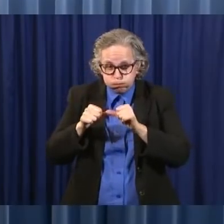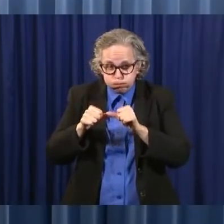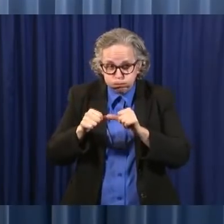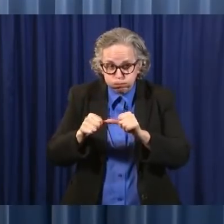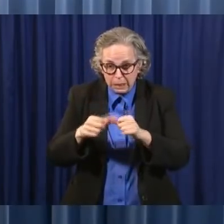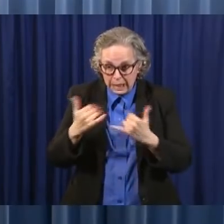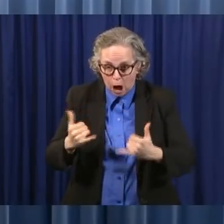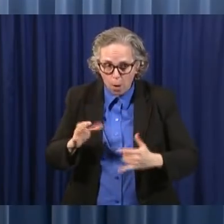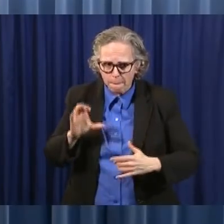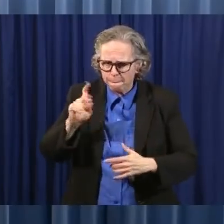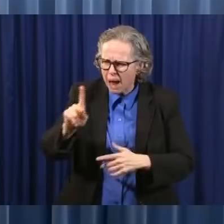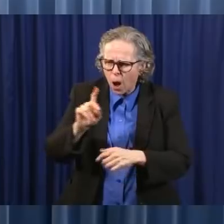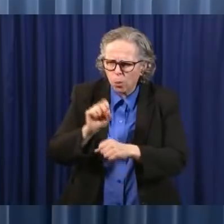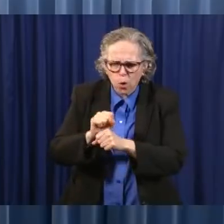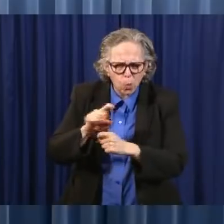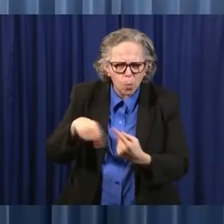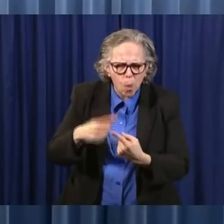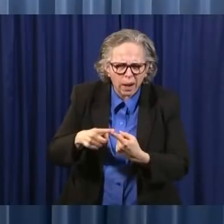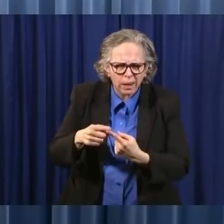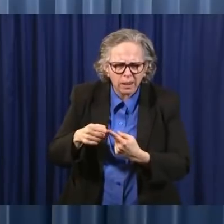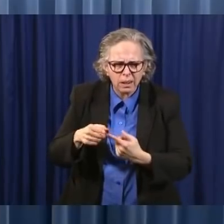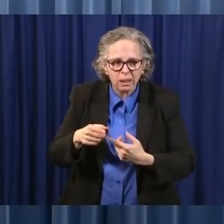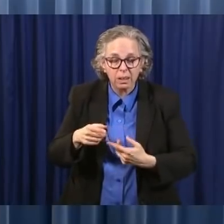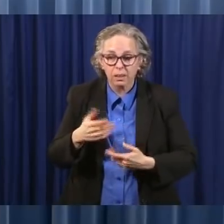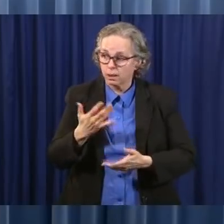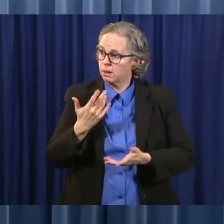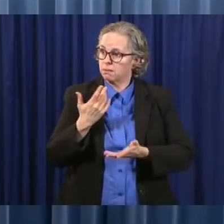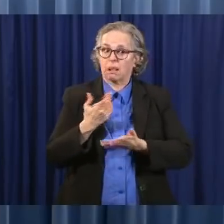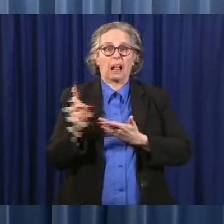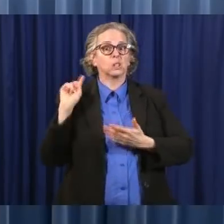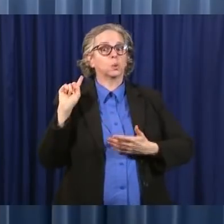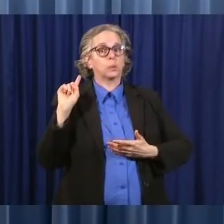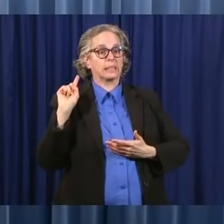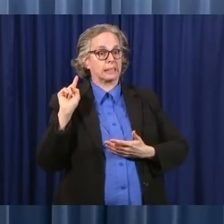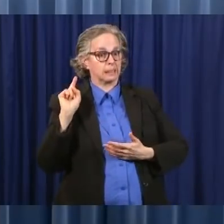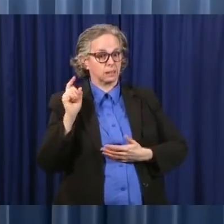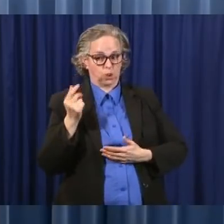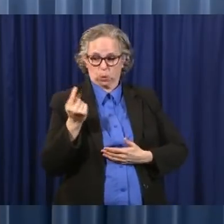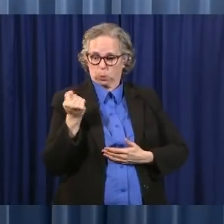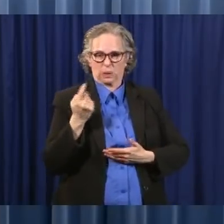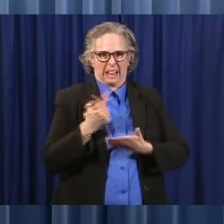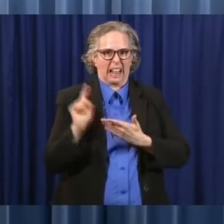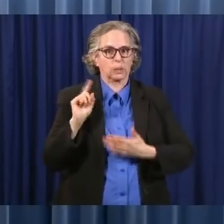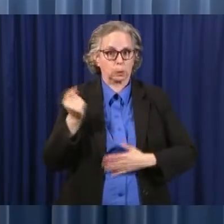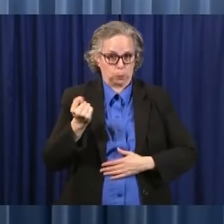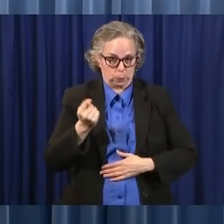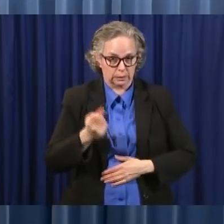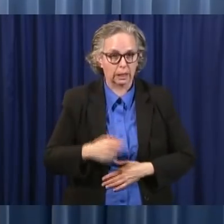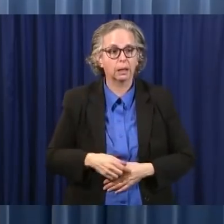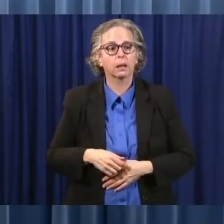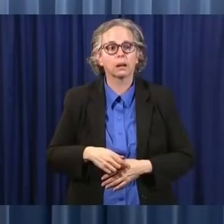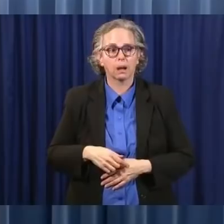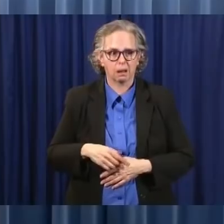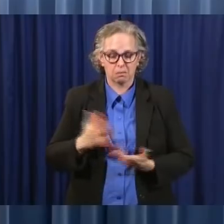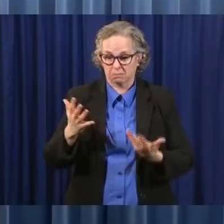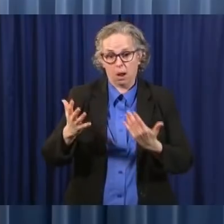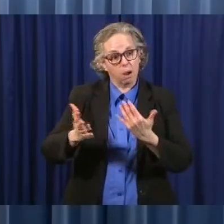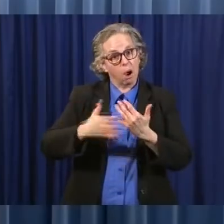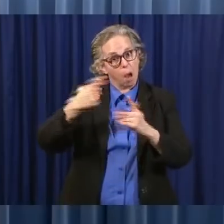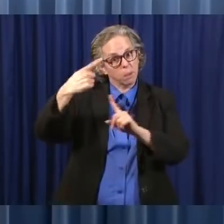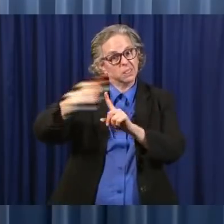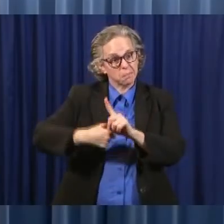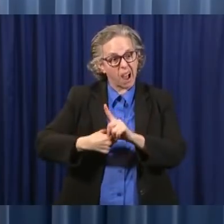work when? Just last Tuesday. Last Tuesday. So that's almost a month experience